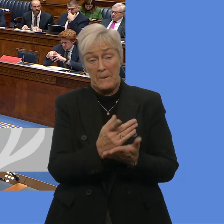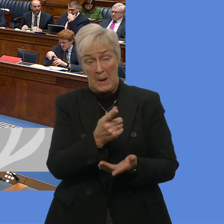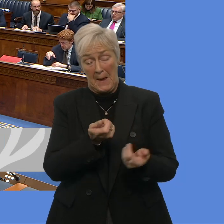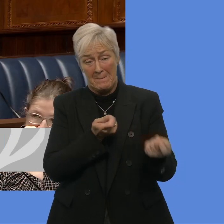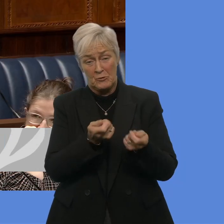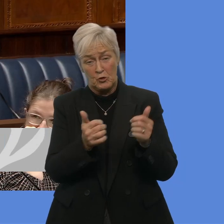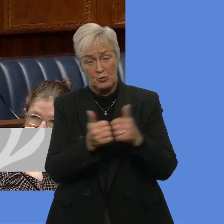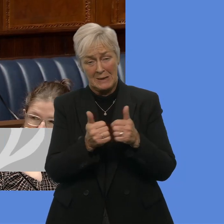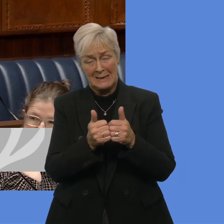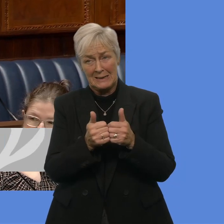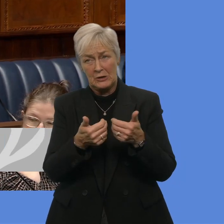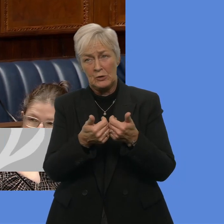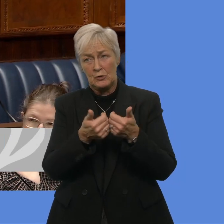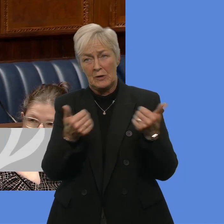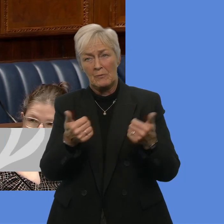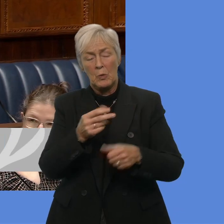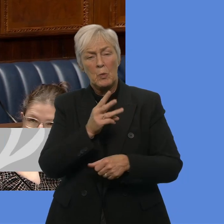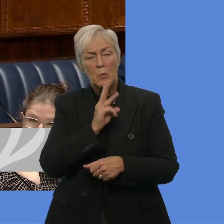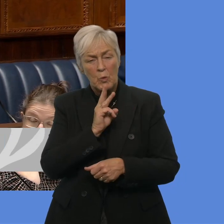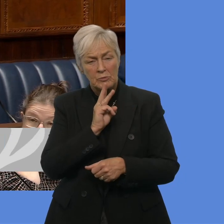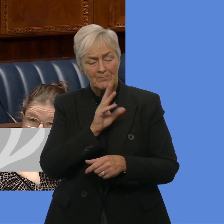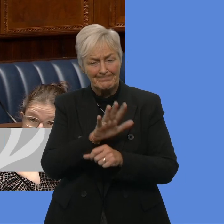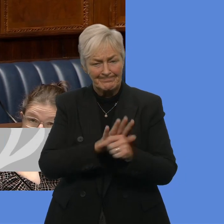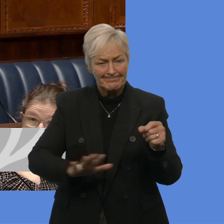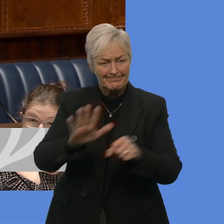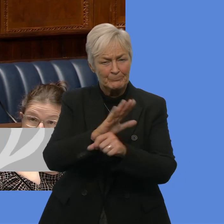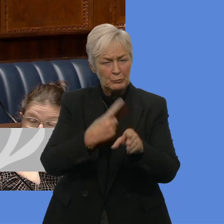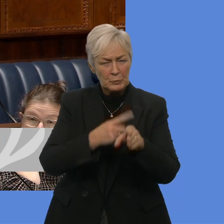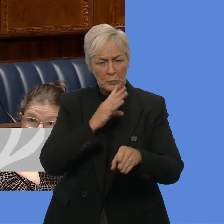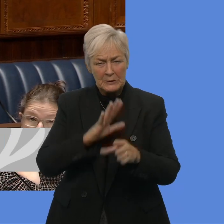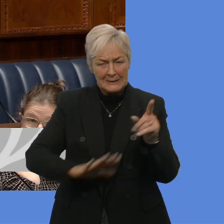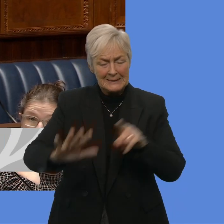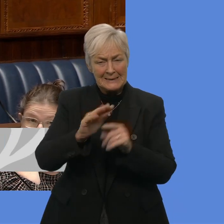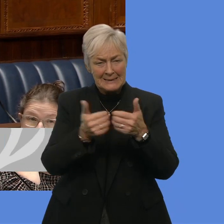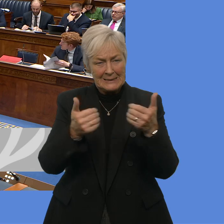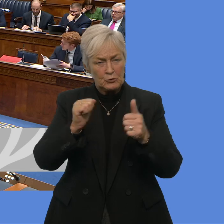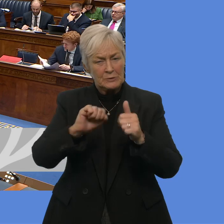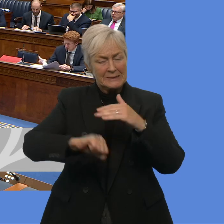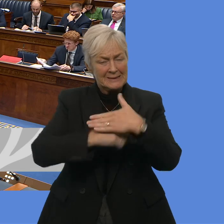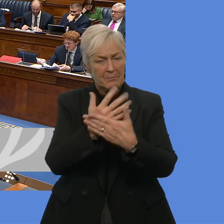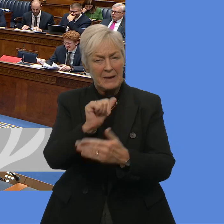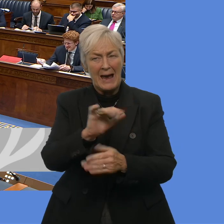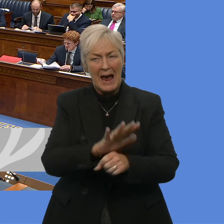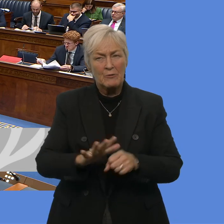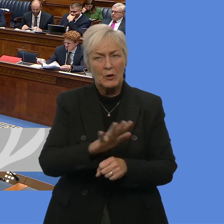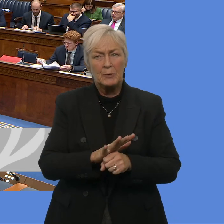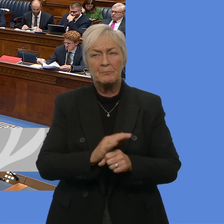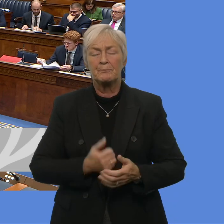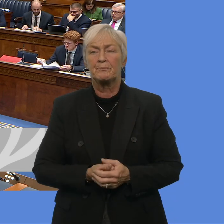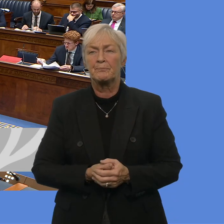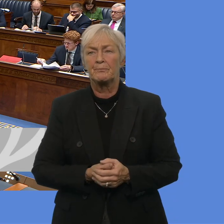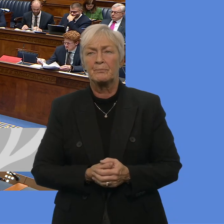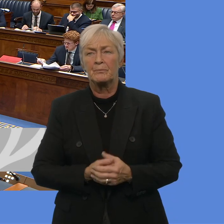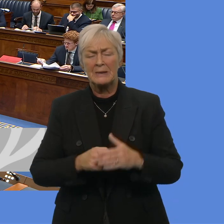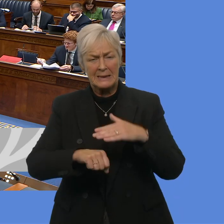the separation of grey and foul water is an important aspect in terms of developing that infrastructure? Minister. And the developments that are